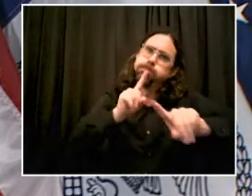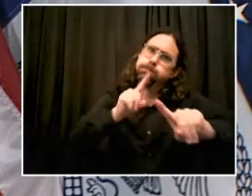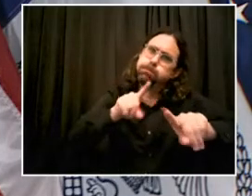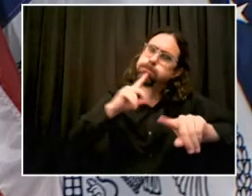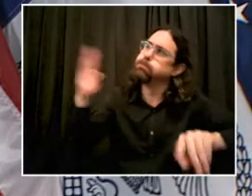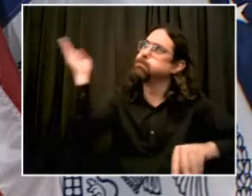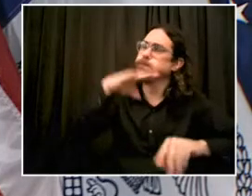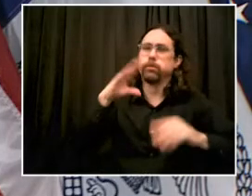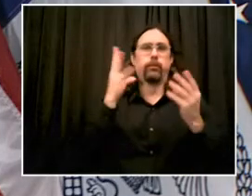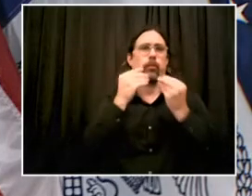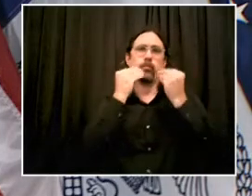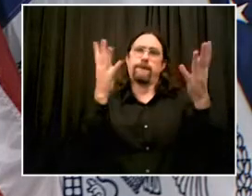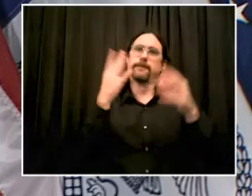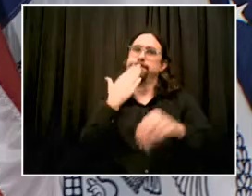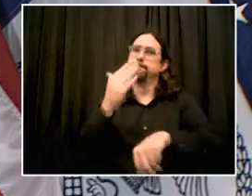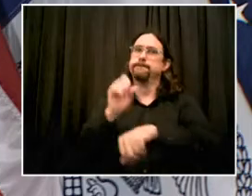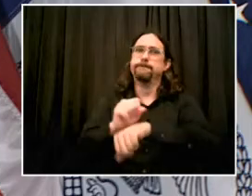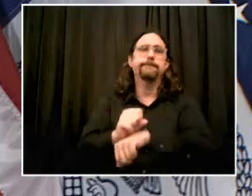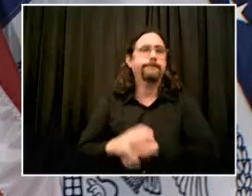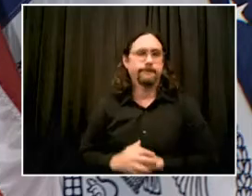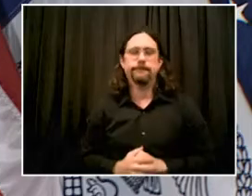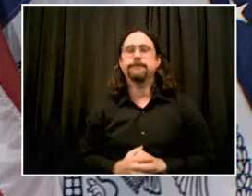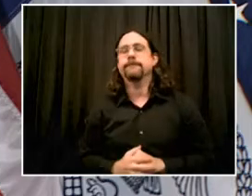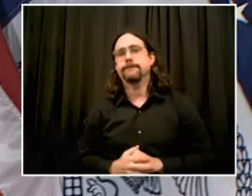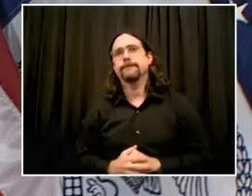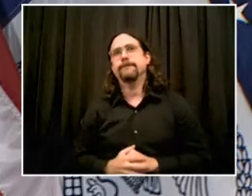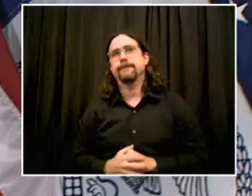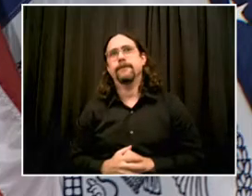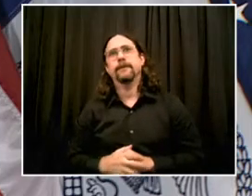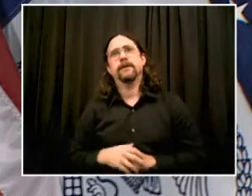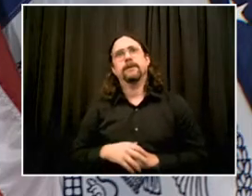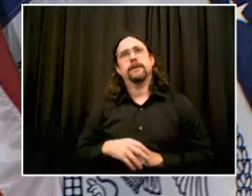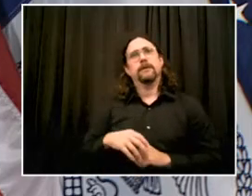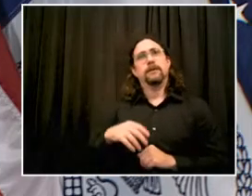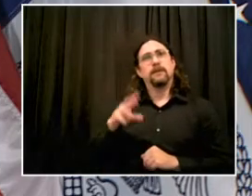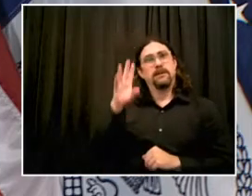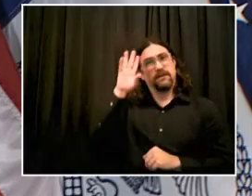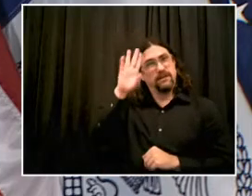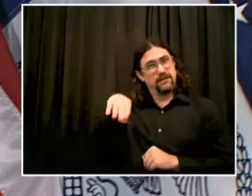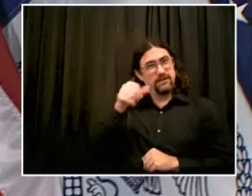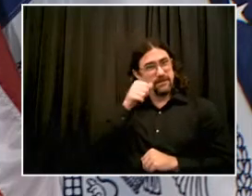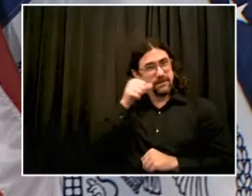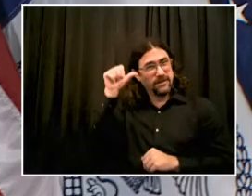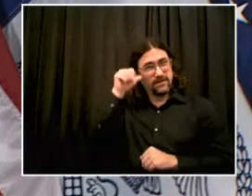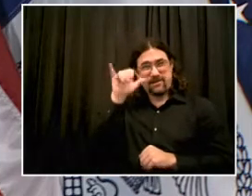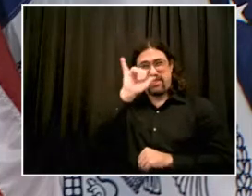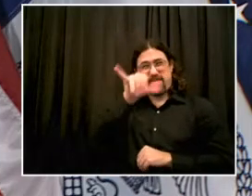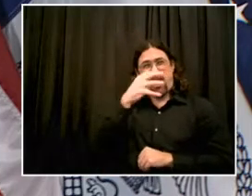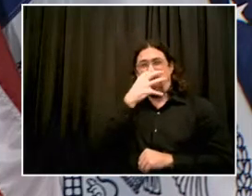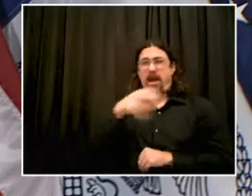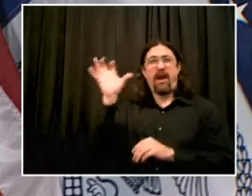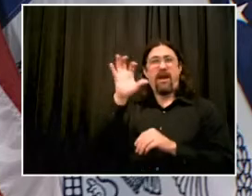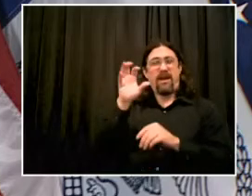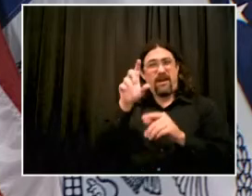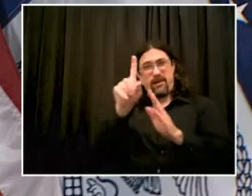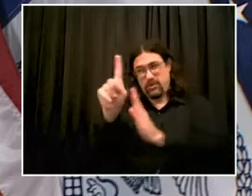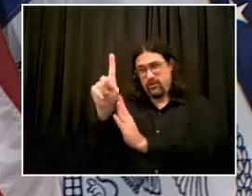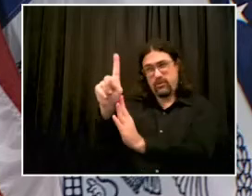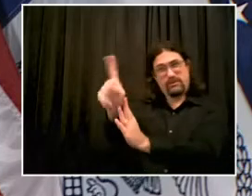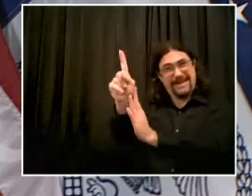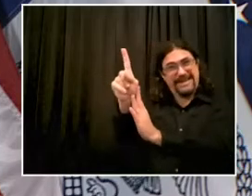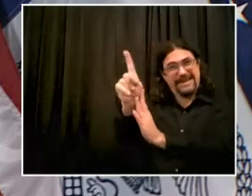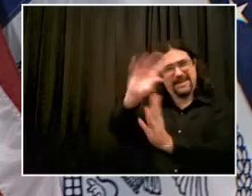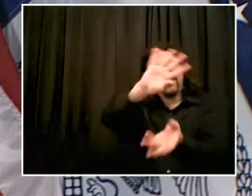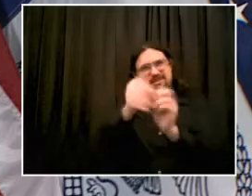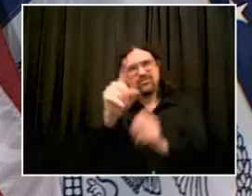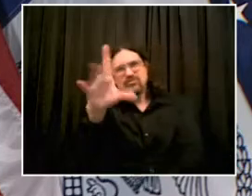over 100 calls per minute were going into 911 at the peak. Same with 311, many more than usual, but extra